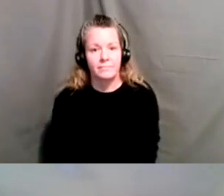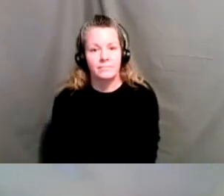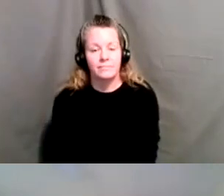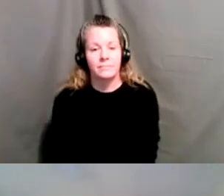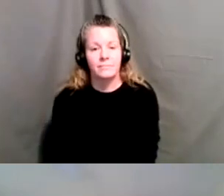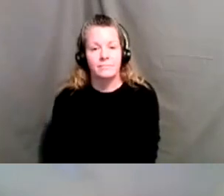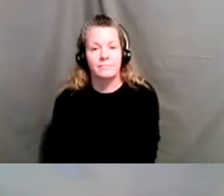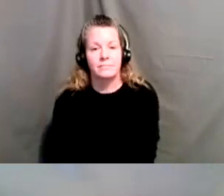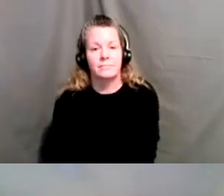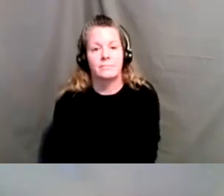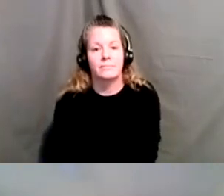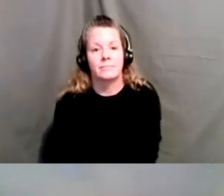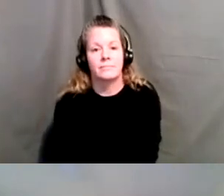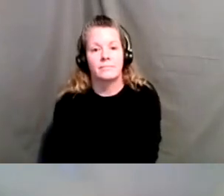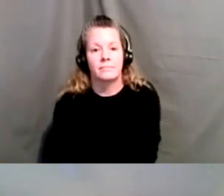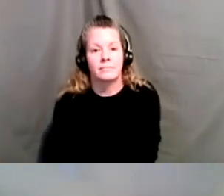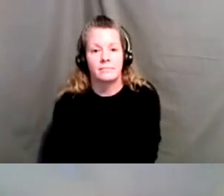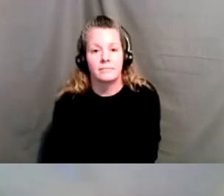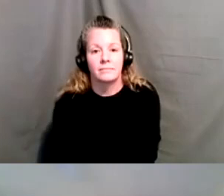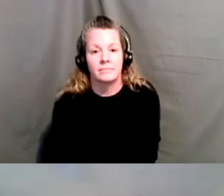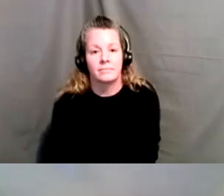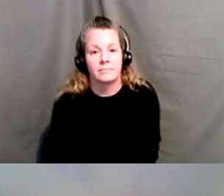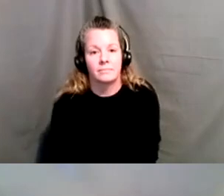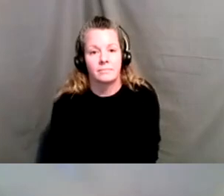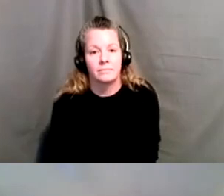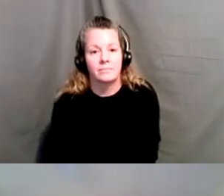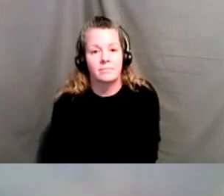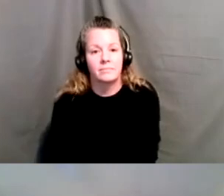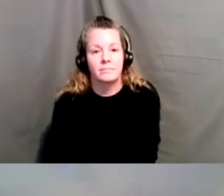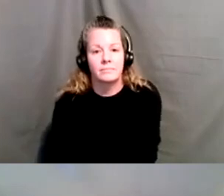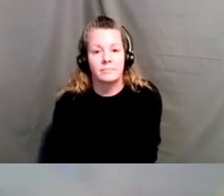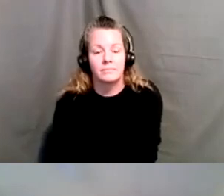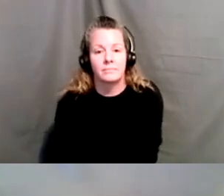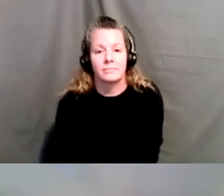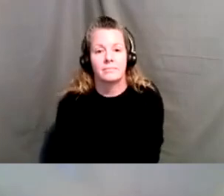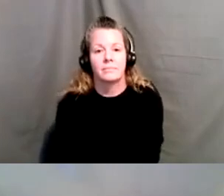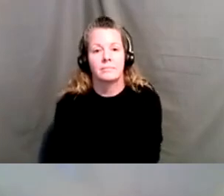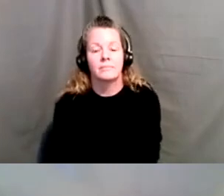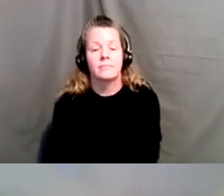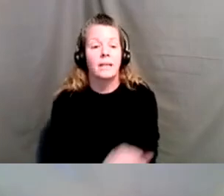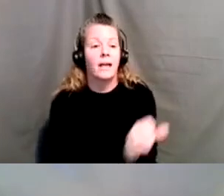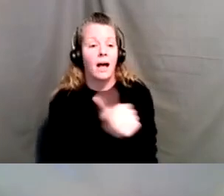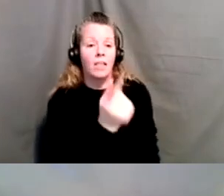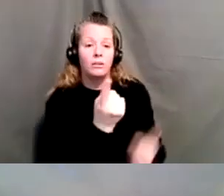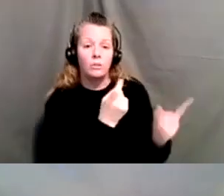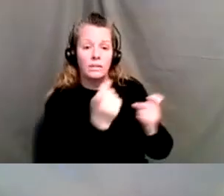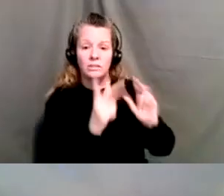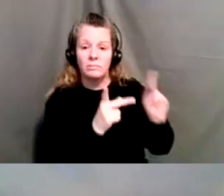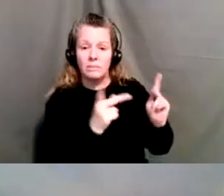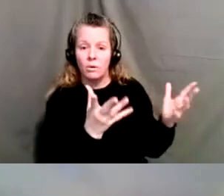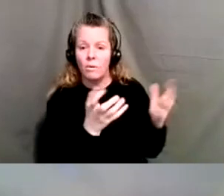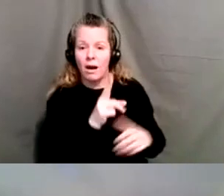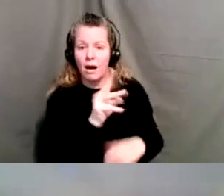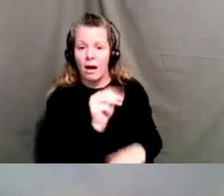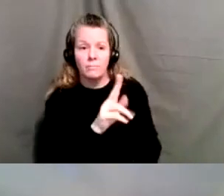Great. Any other questions that people want to either unmute and ask our two